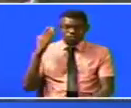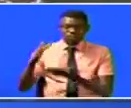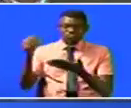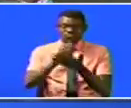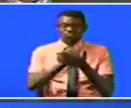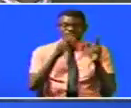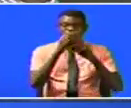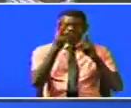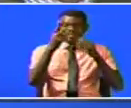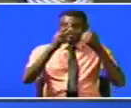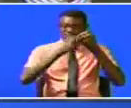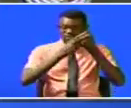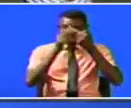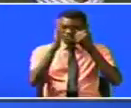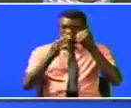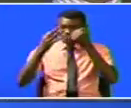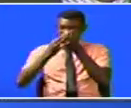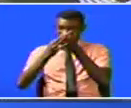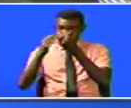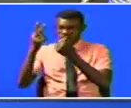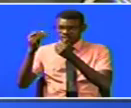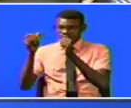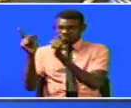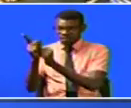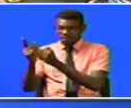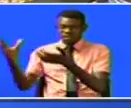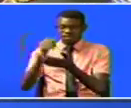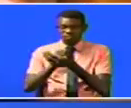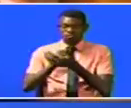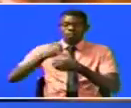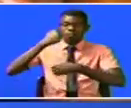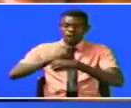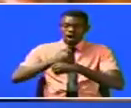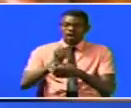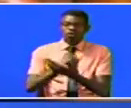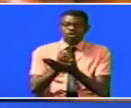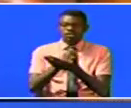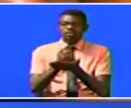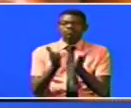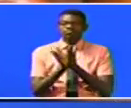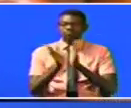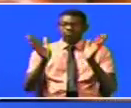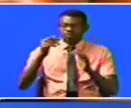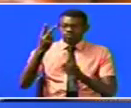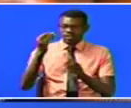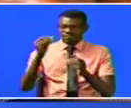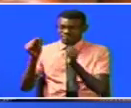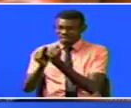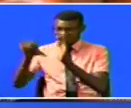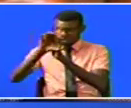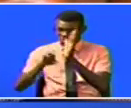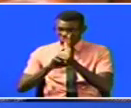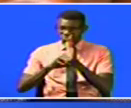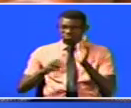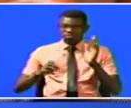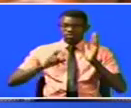the 27th of August 2011 as the inaugural Auditor General under the 2010 Constitution, a